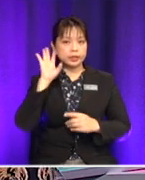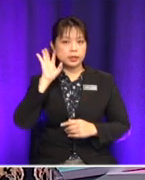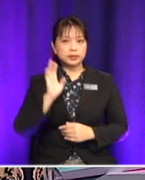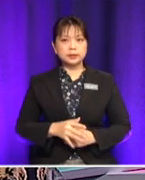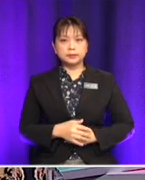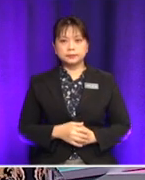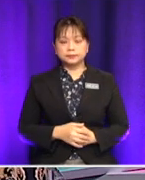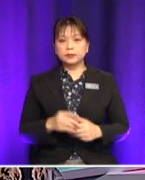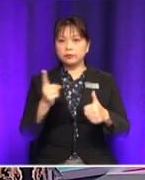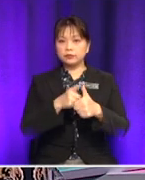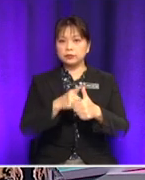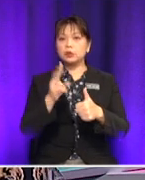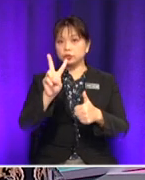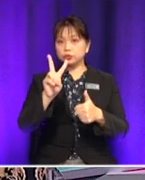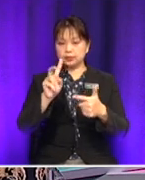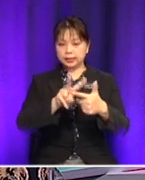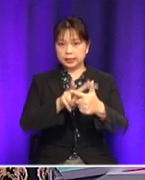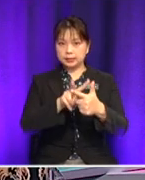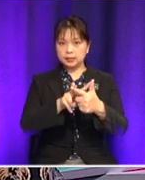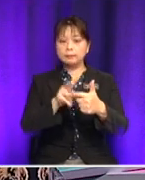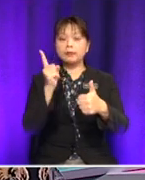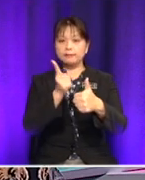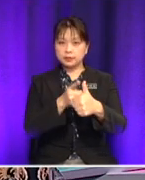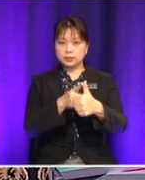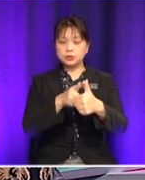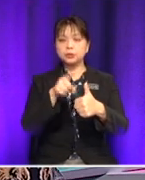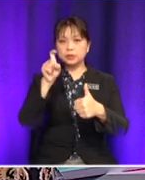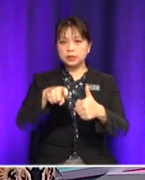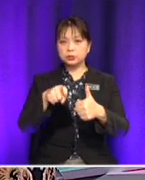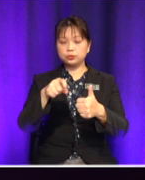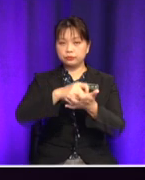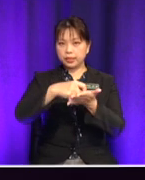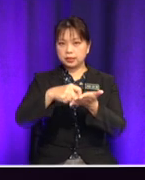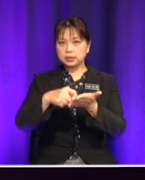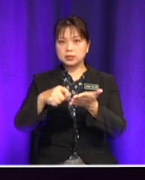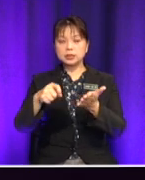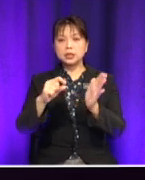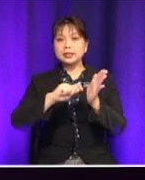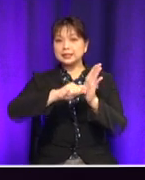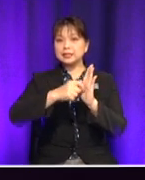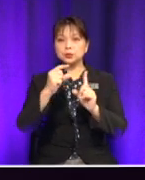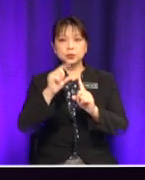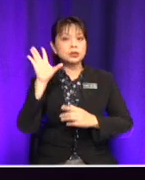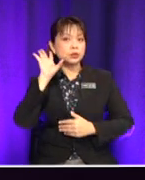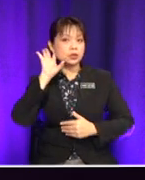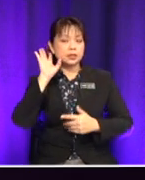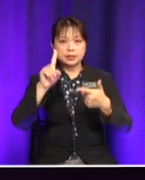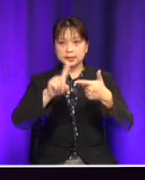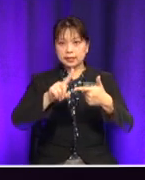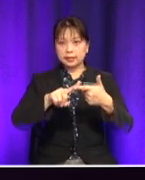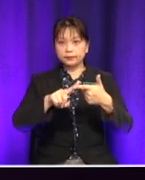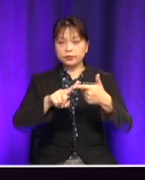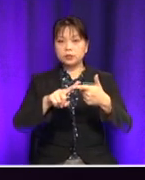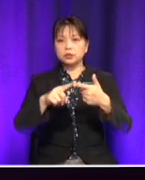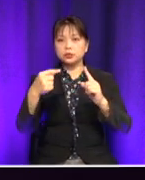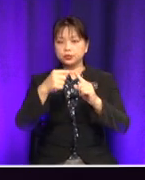guys. The first round, this time, you need to write the keywords heard from the audio. There is a difference, yeah? Now, the next step is to